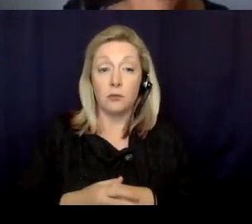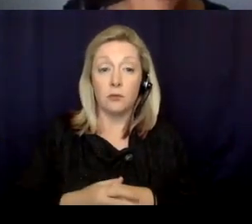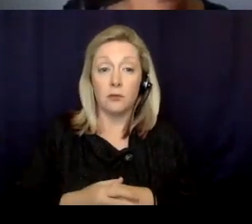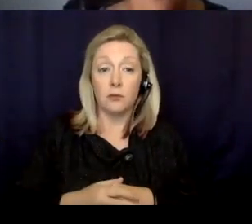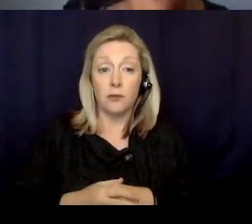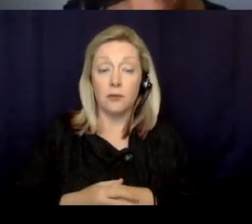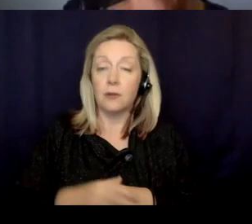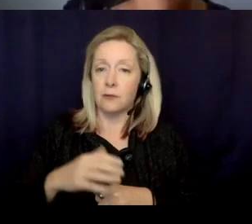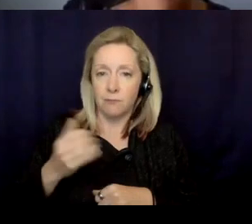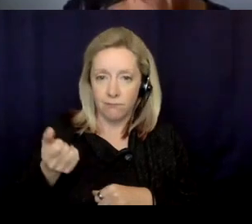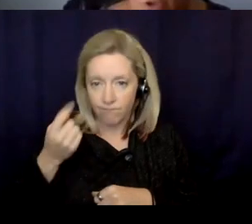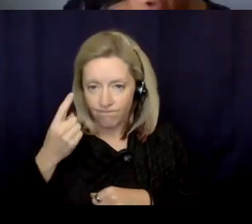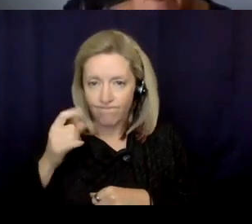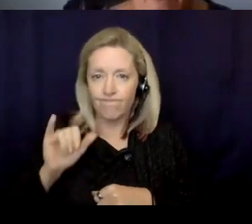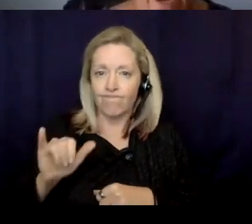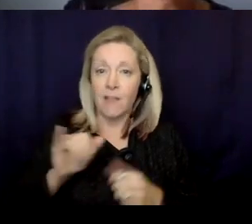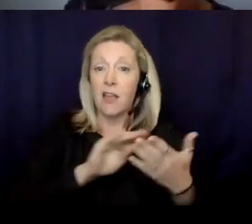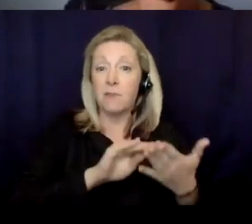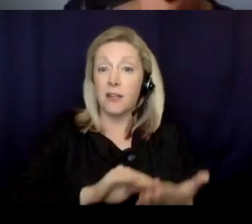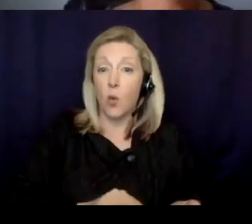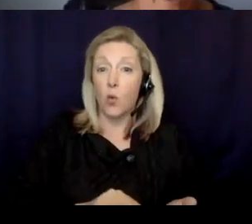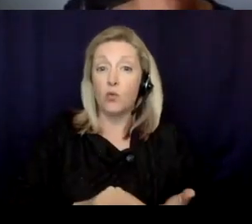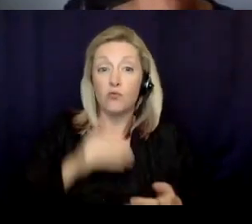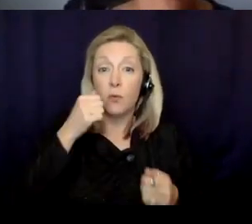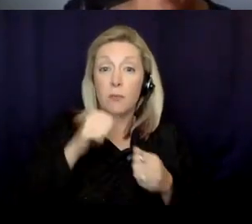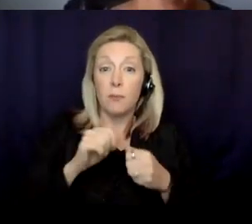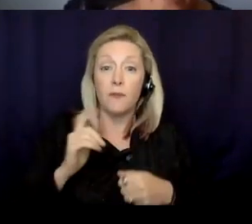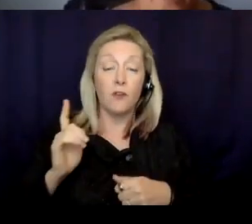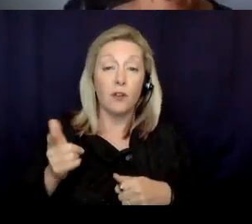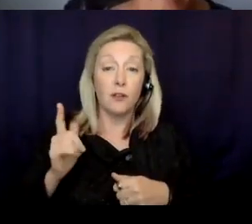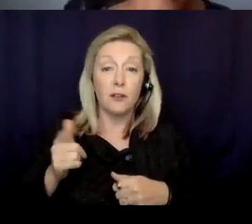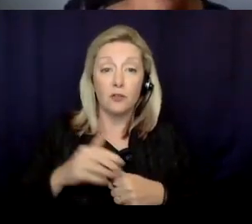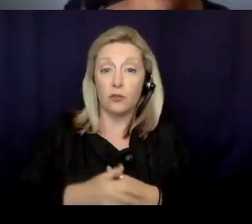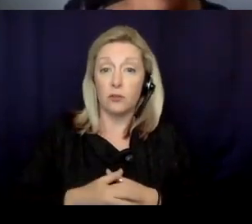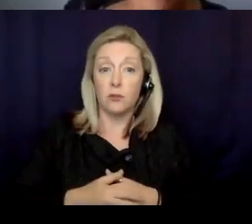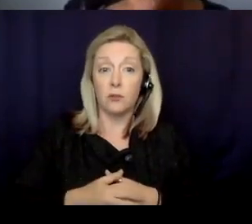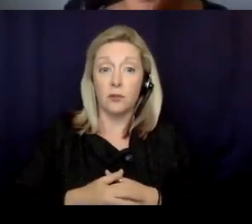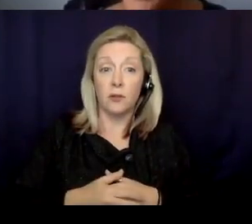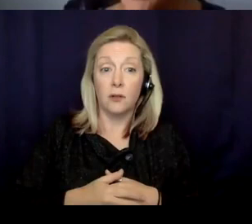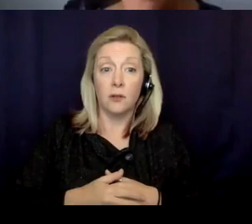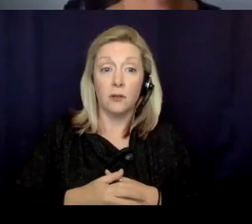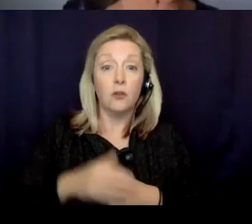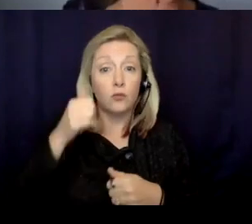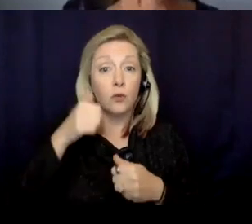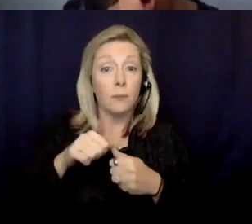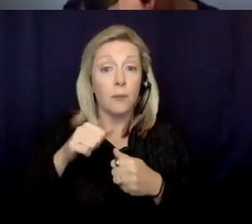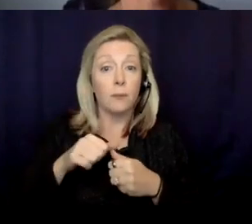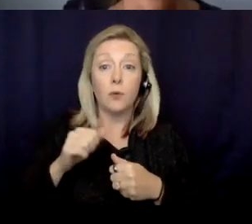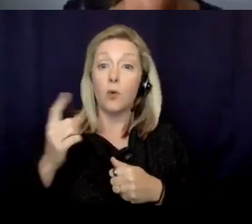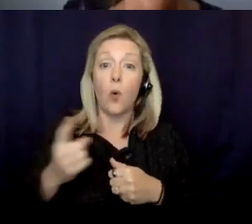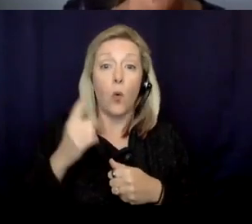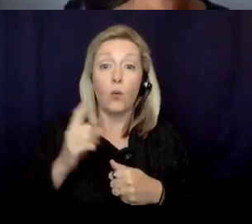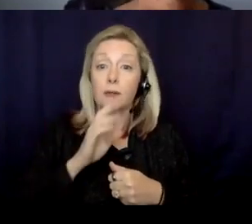really understand them and jot them down. What are they? What are they using? And remember, we're going to use our speech